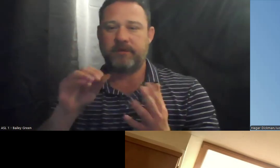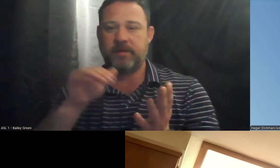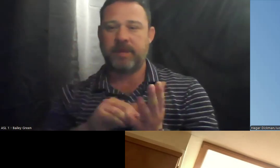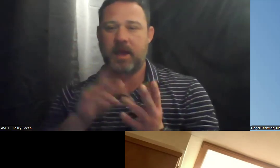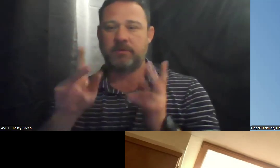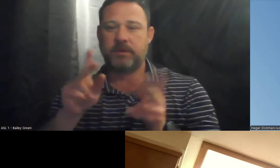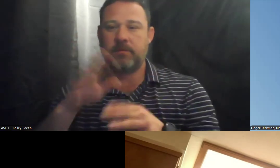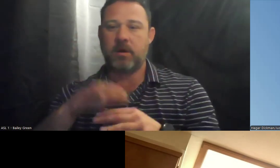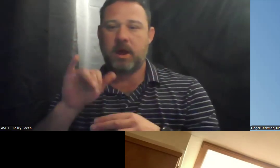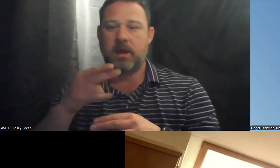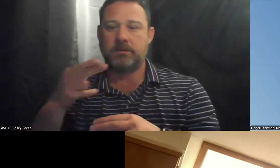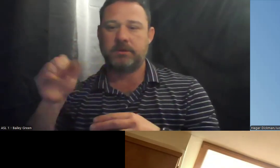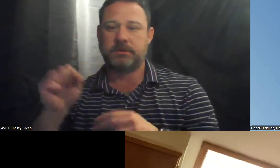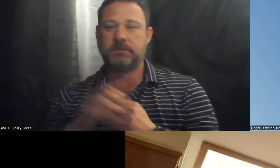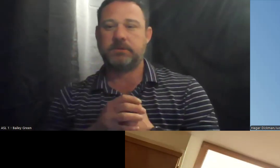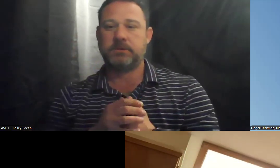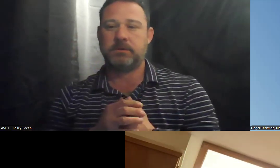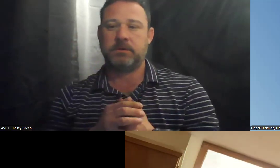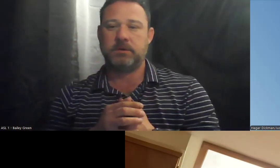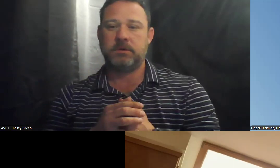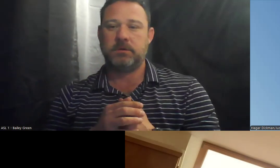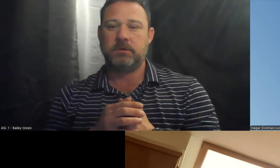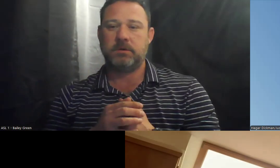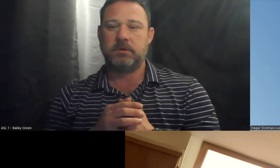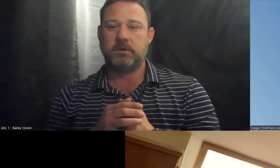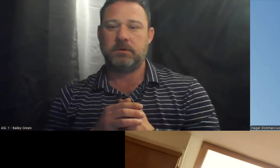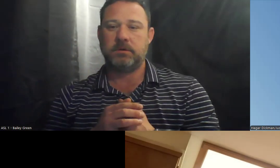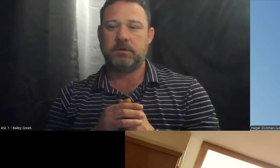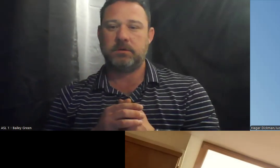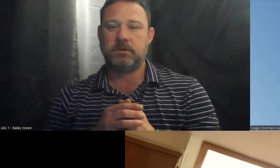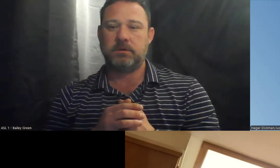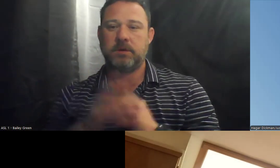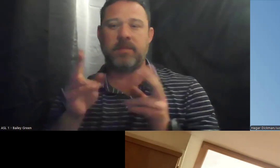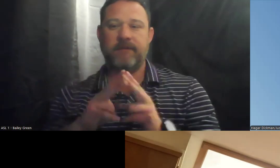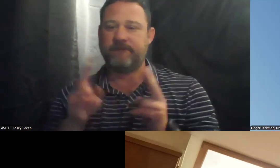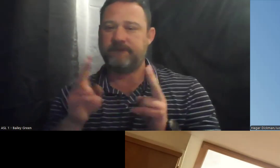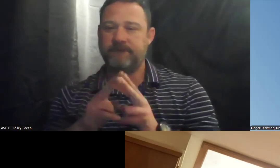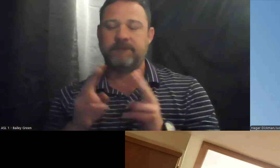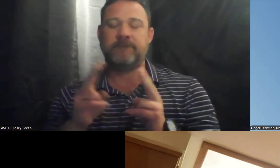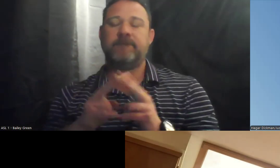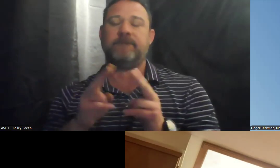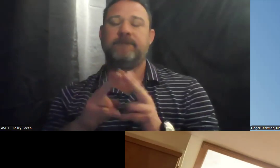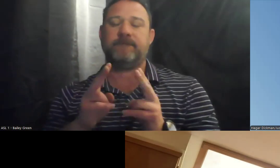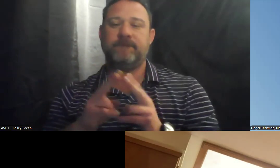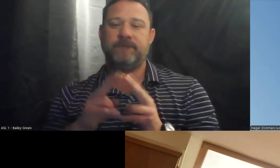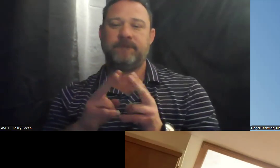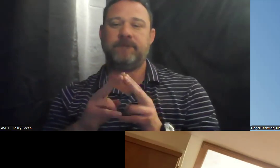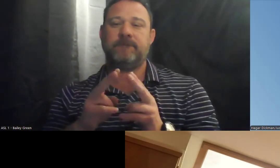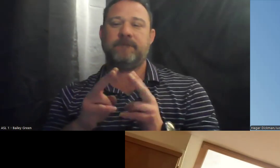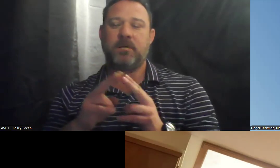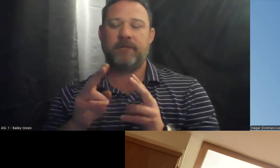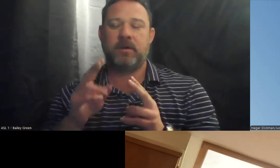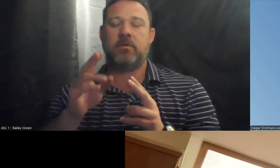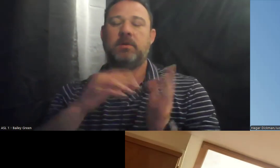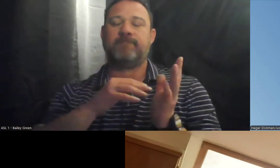on IHSS, and they are very, very vulnerable at this point. And I